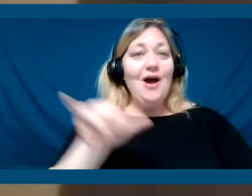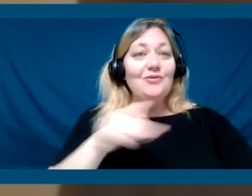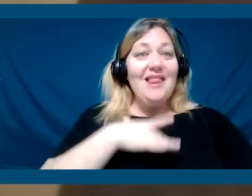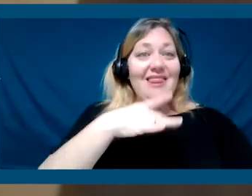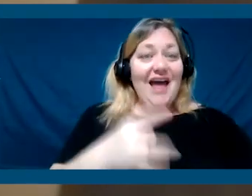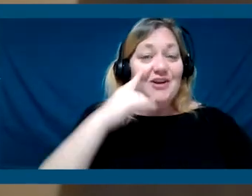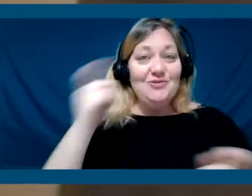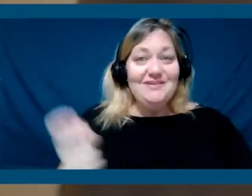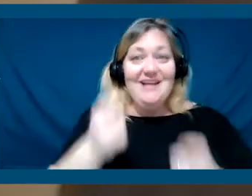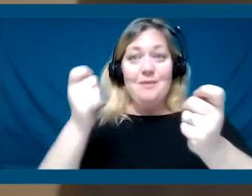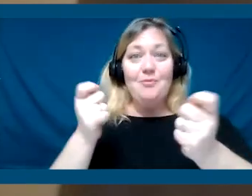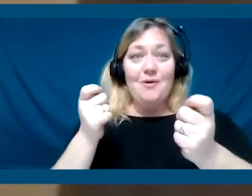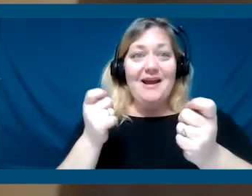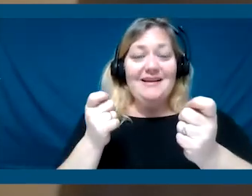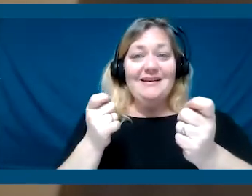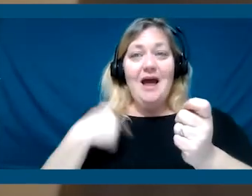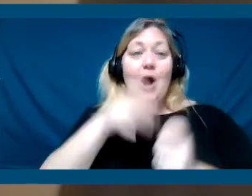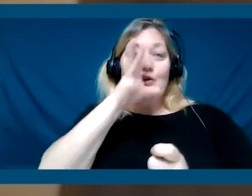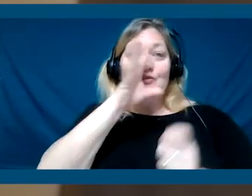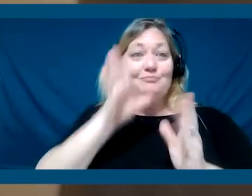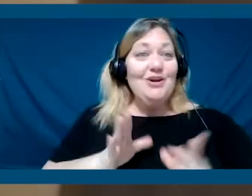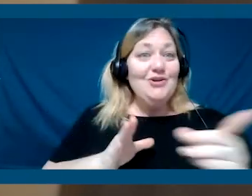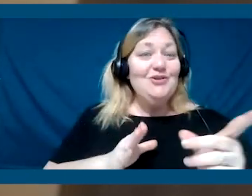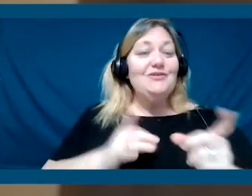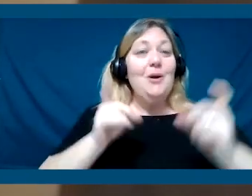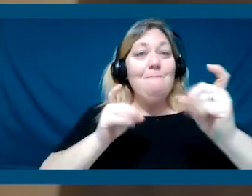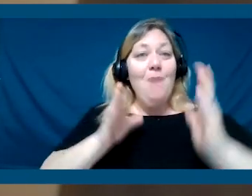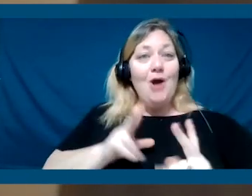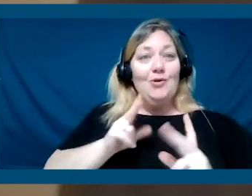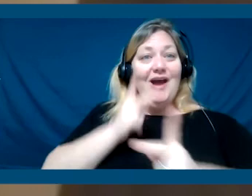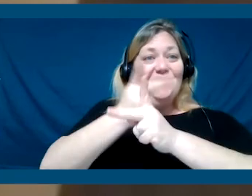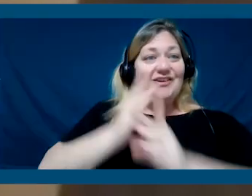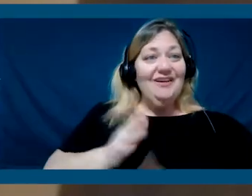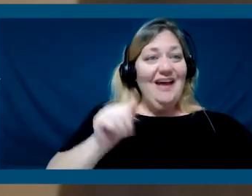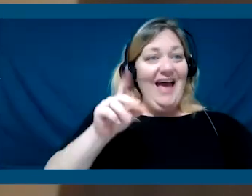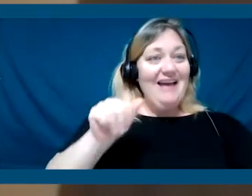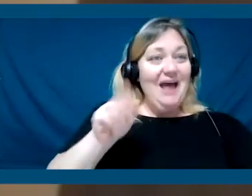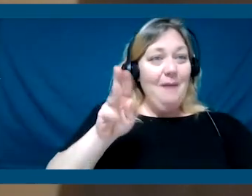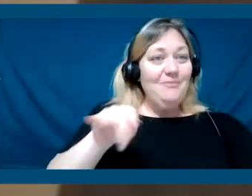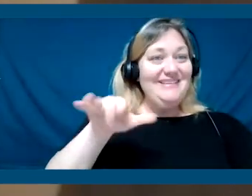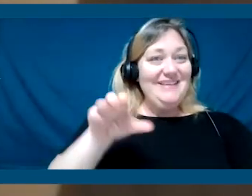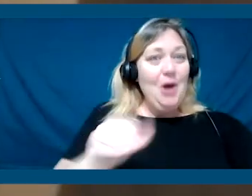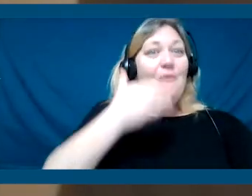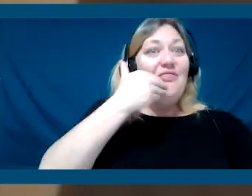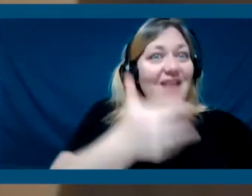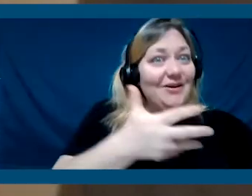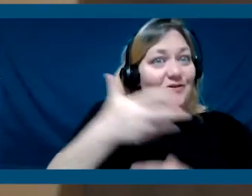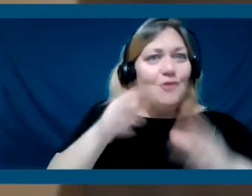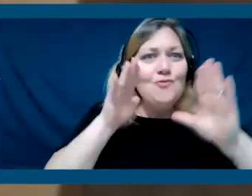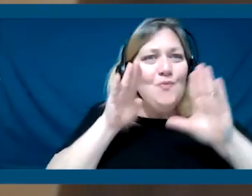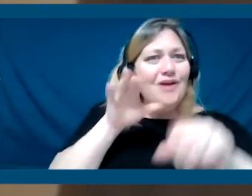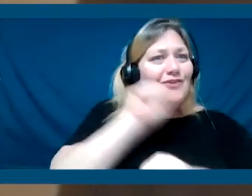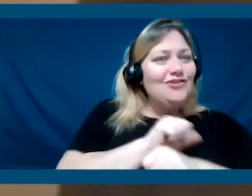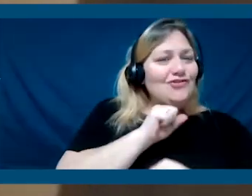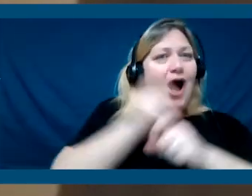to celebrate our speakers and our moderator, Ada Briceño. Thank you so much. You did a wonderful